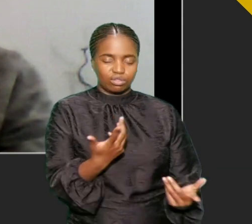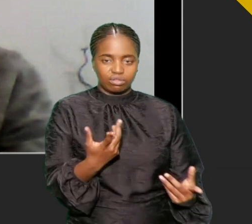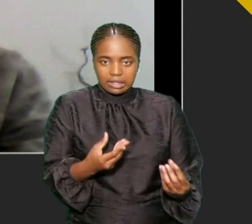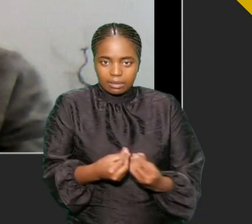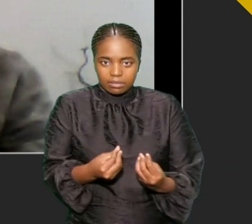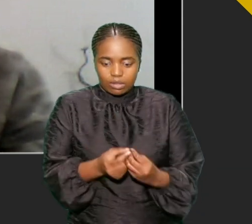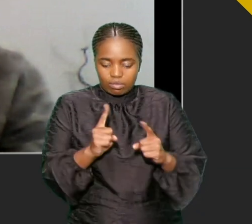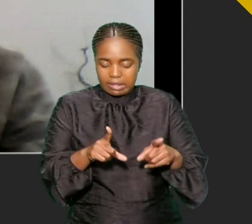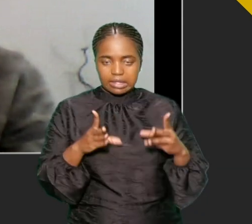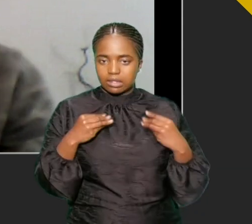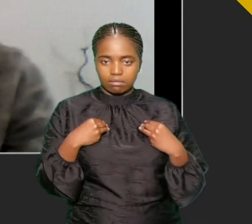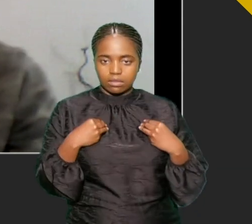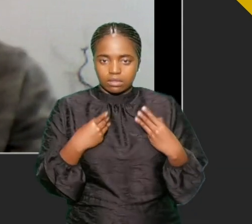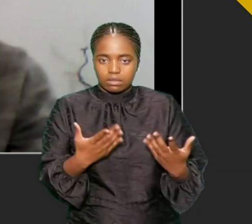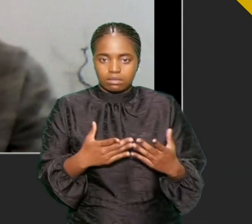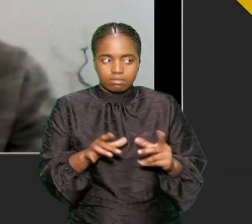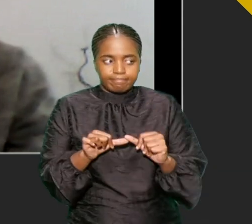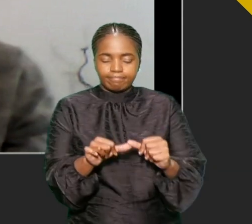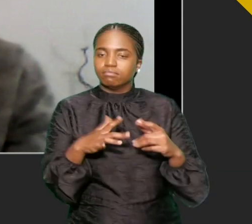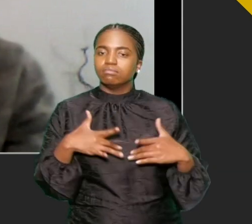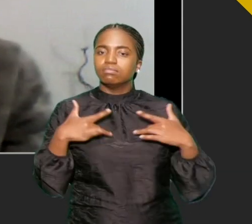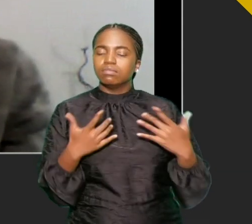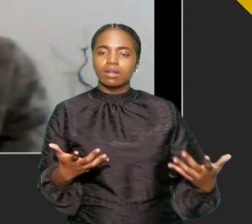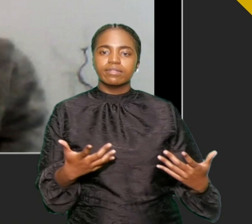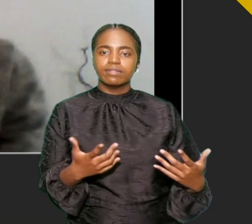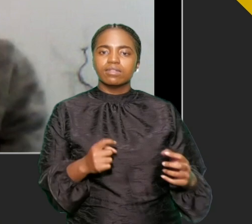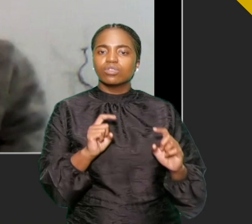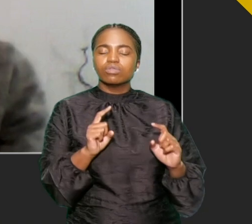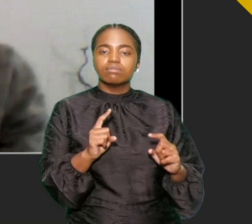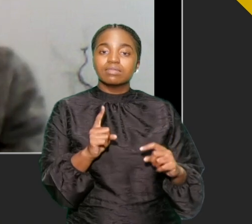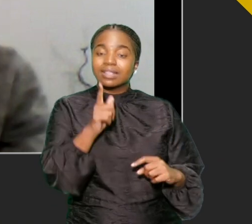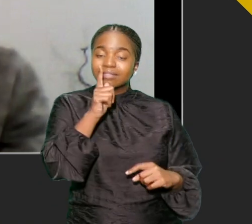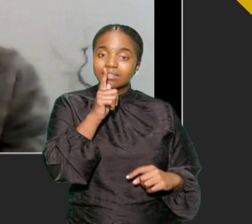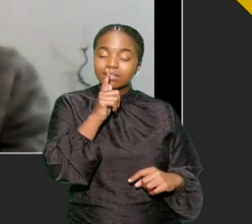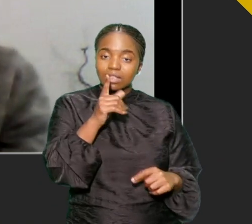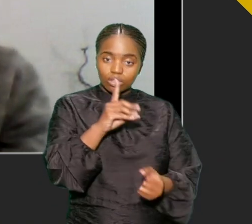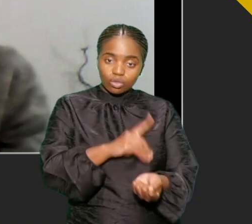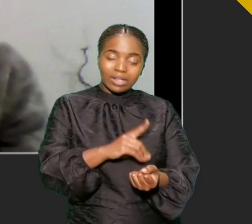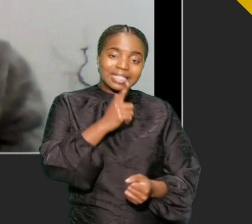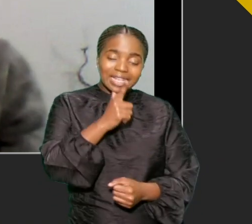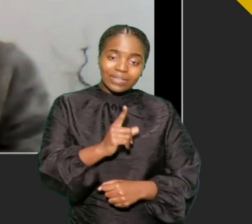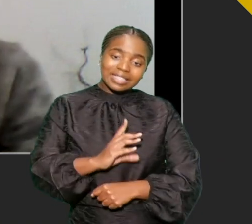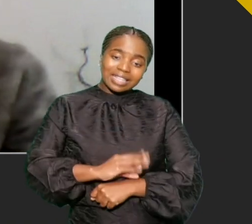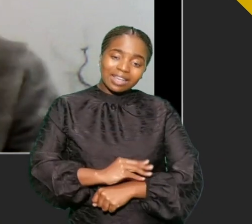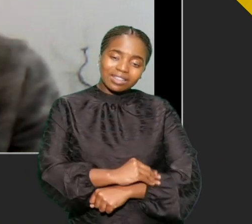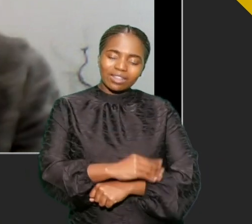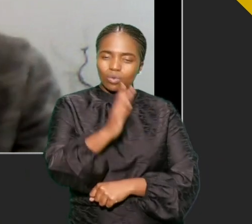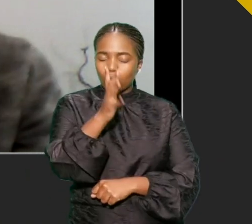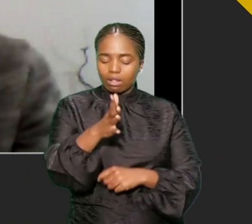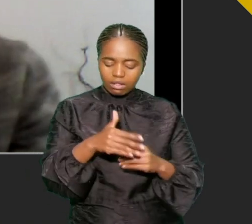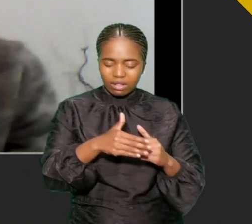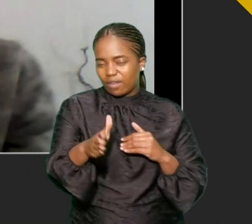have to face, and they don't even beat around the bush. They tell you the fact is that you're going to have to the rest of your